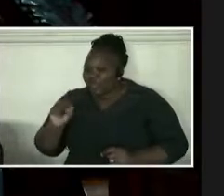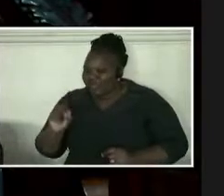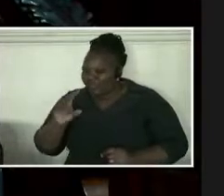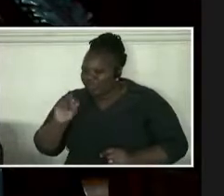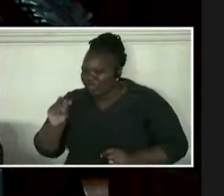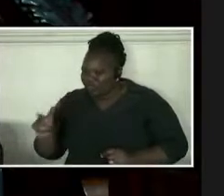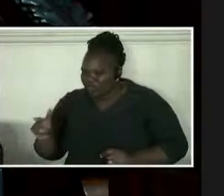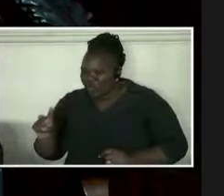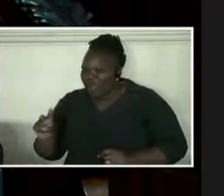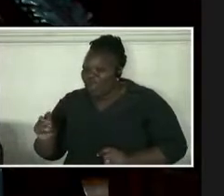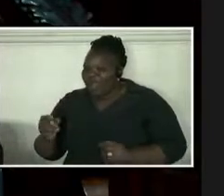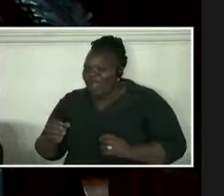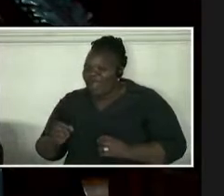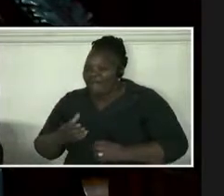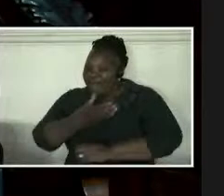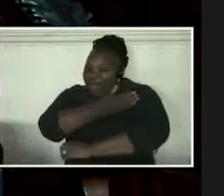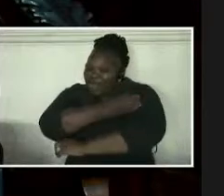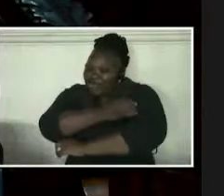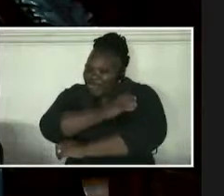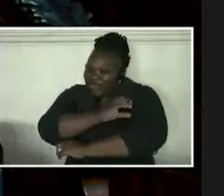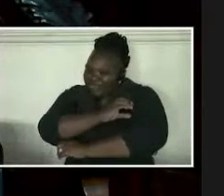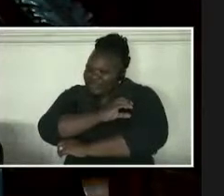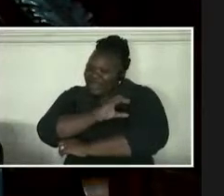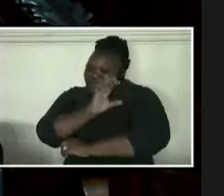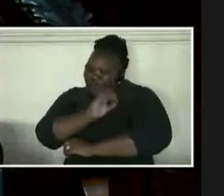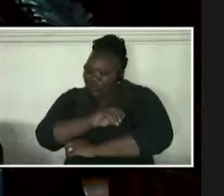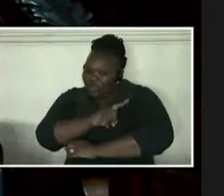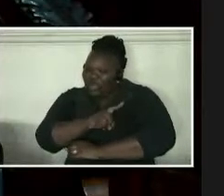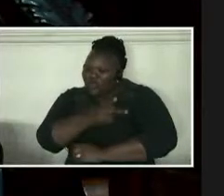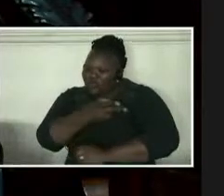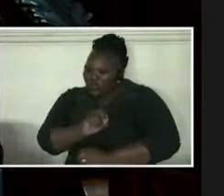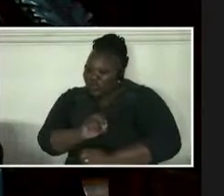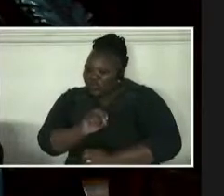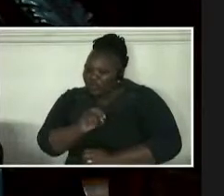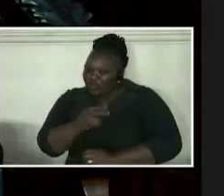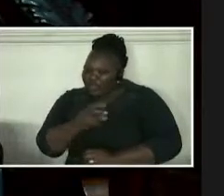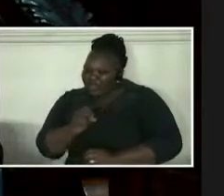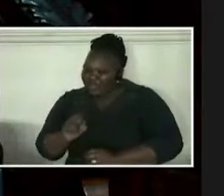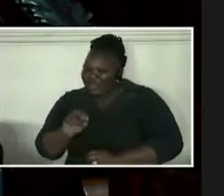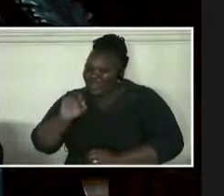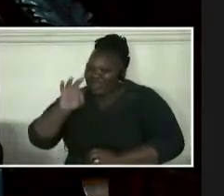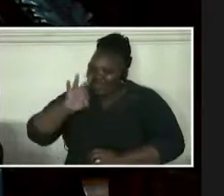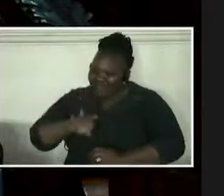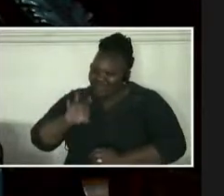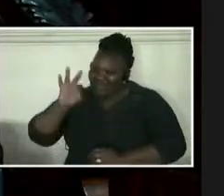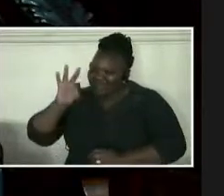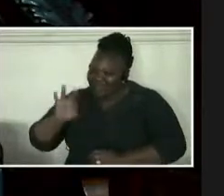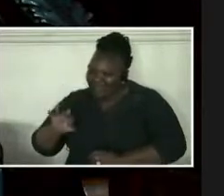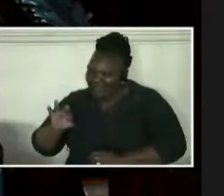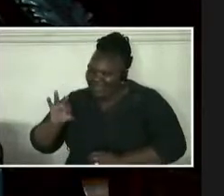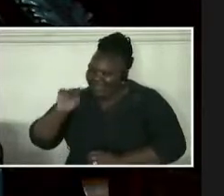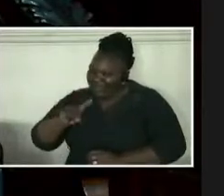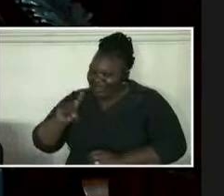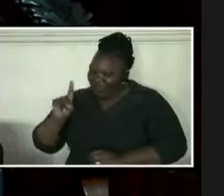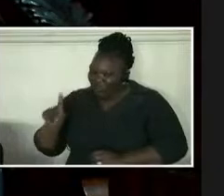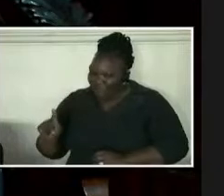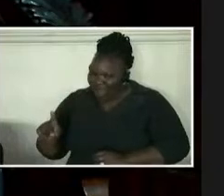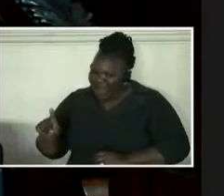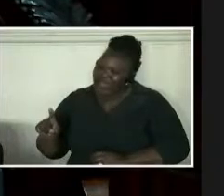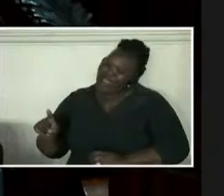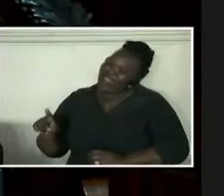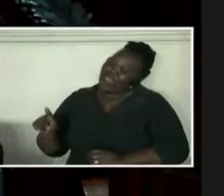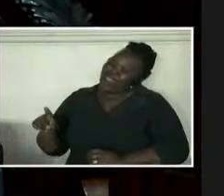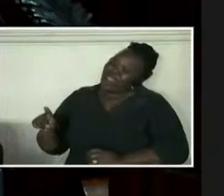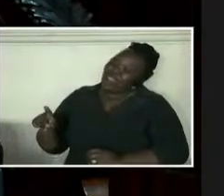clients were enrolled on prep and our target for the 2022-23 financial year is 331 000. we are confident that this